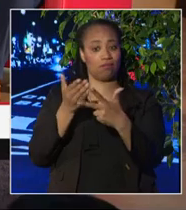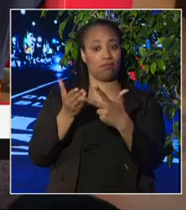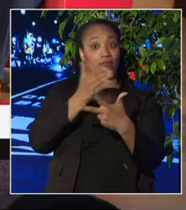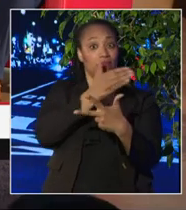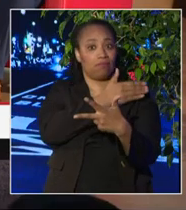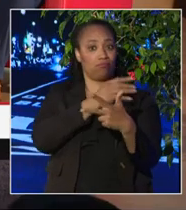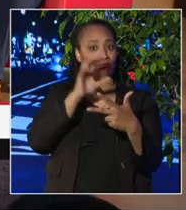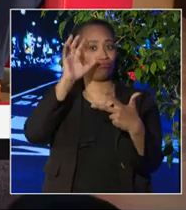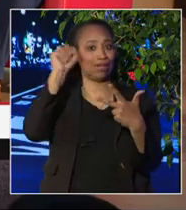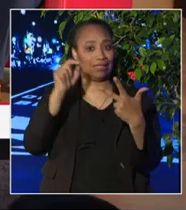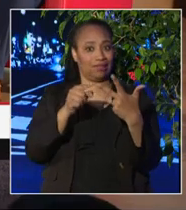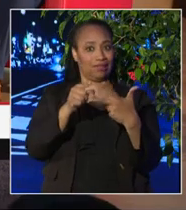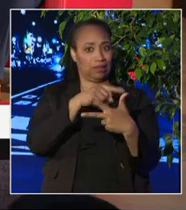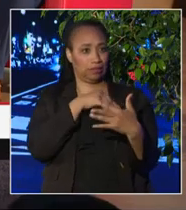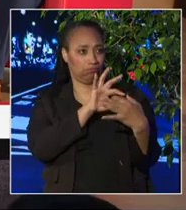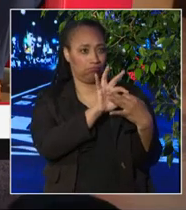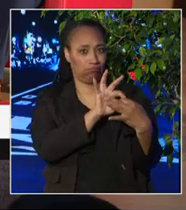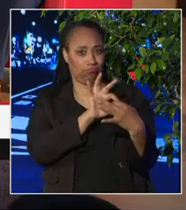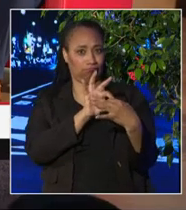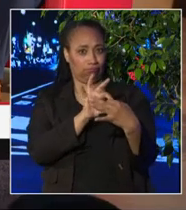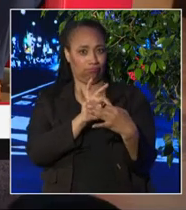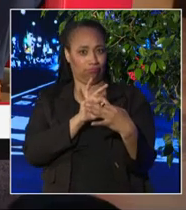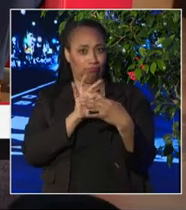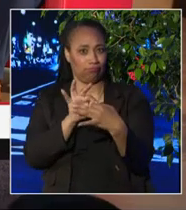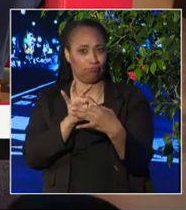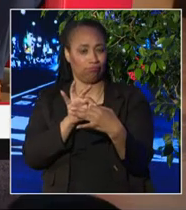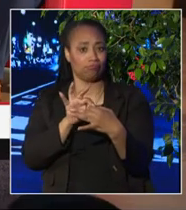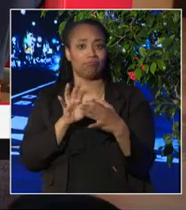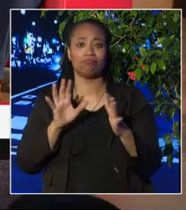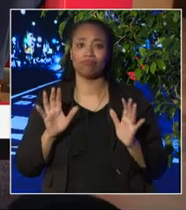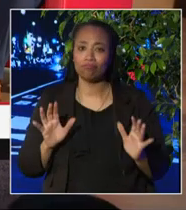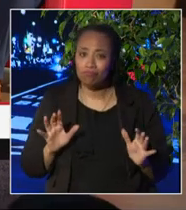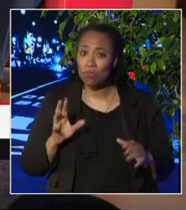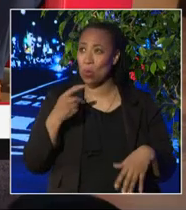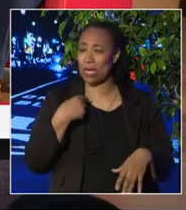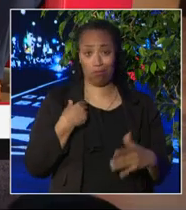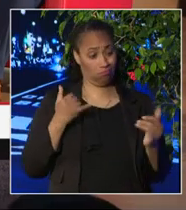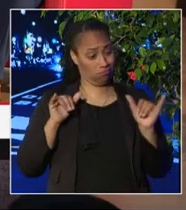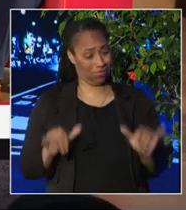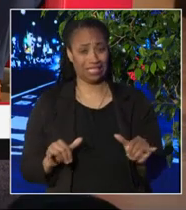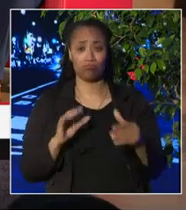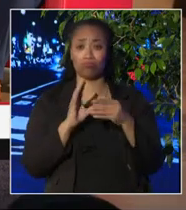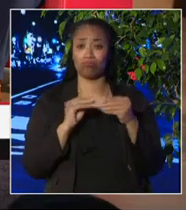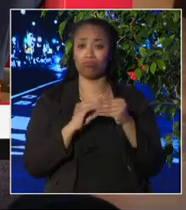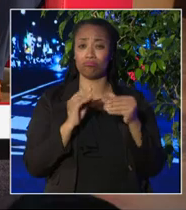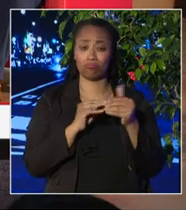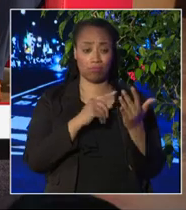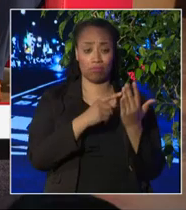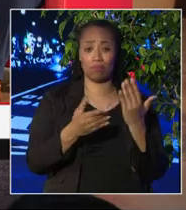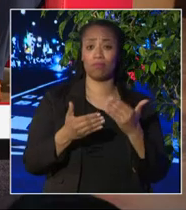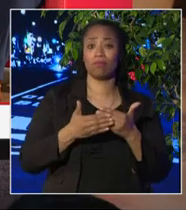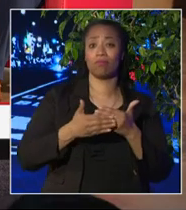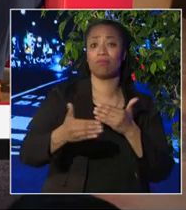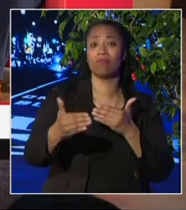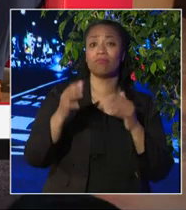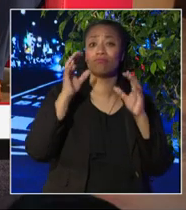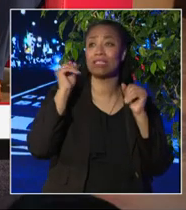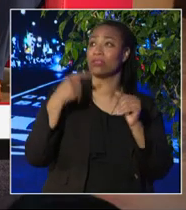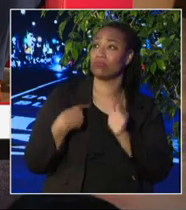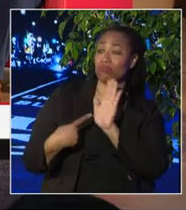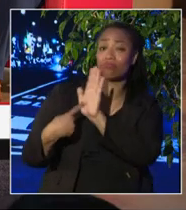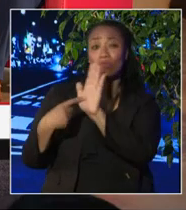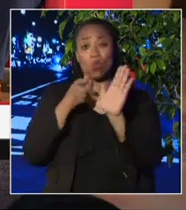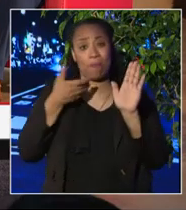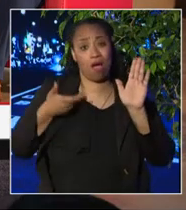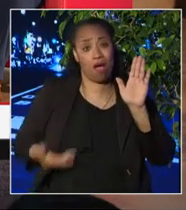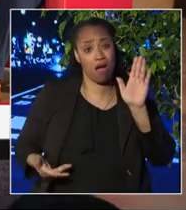present ourselves in the same way. This is who we are, this is what we do, this is how you can help, and please stay out